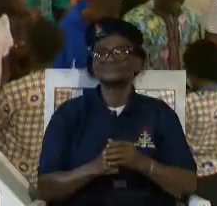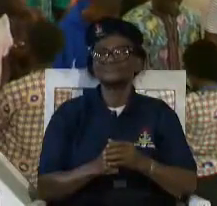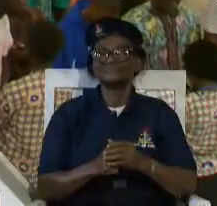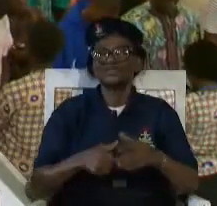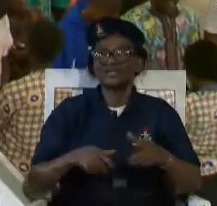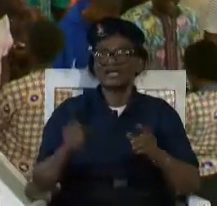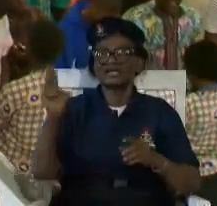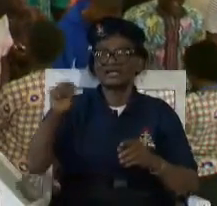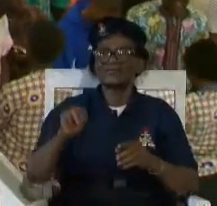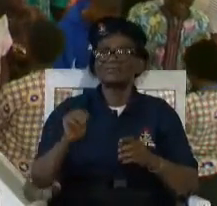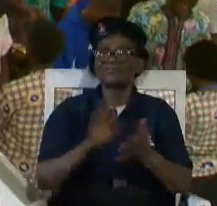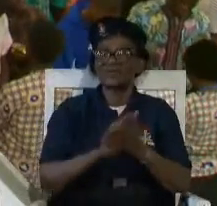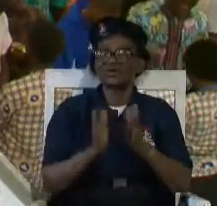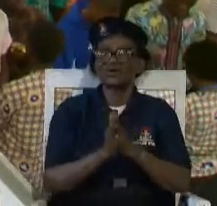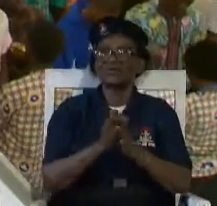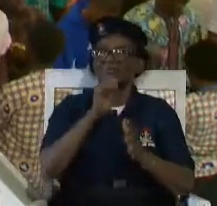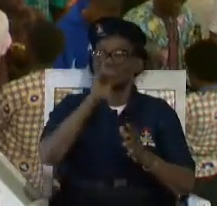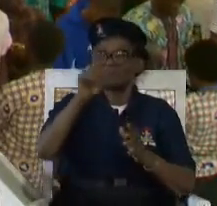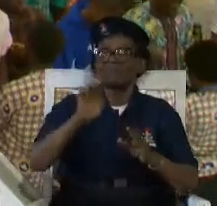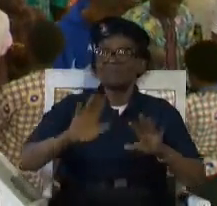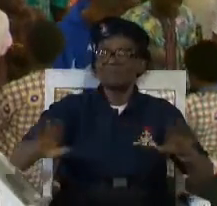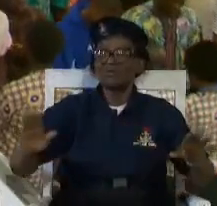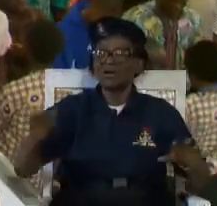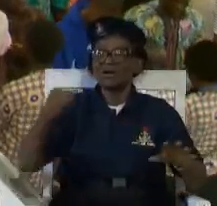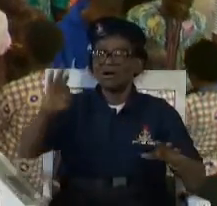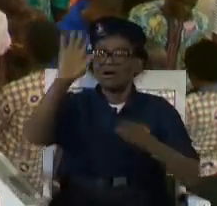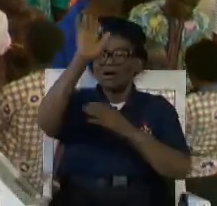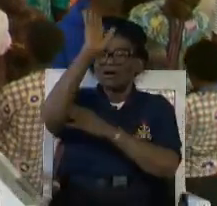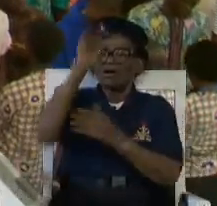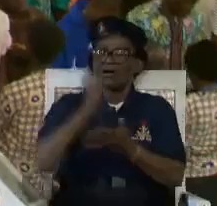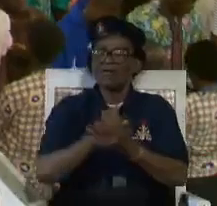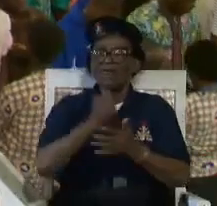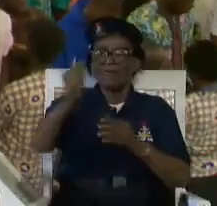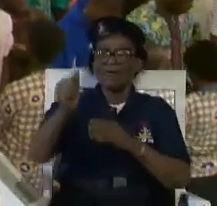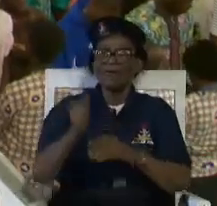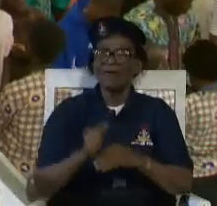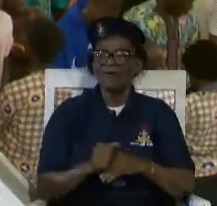Let them become genuine children of God.